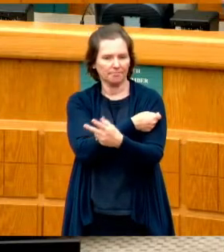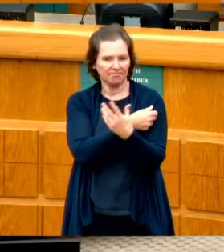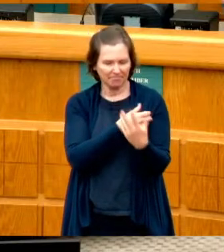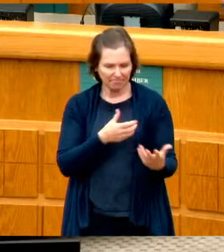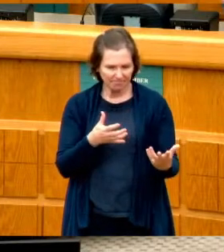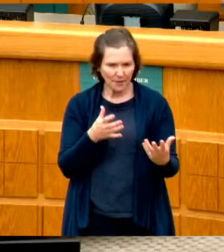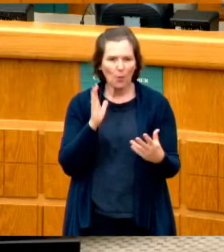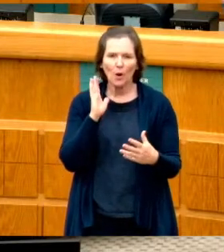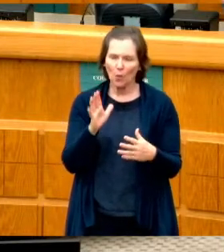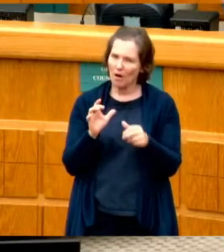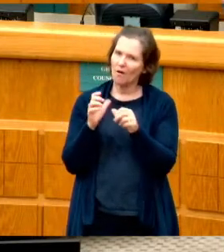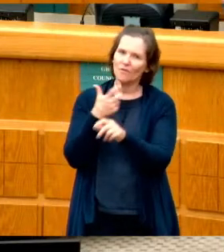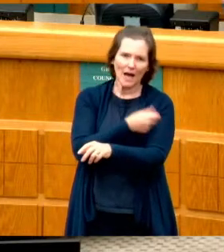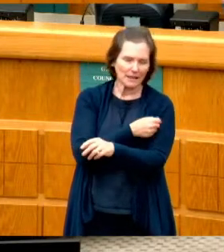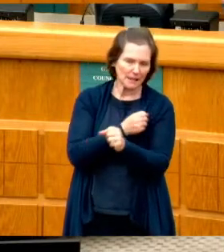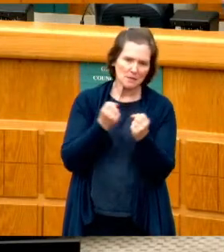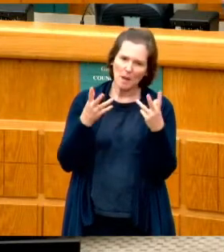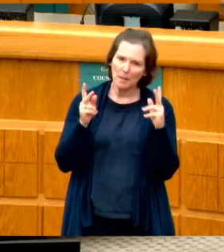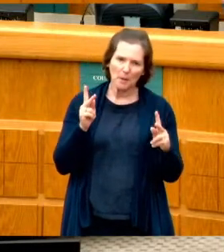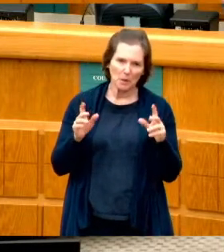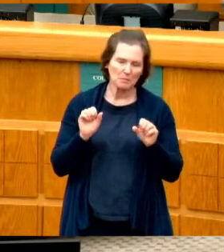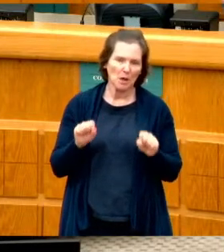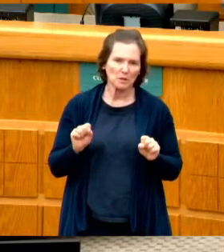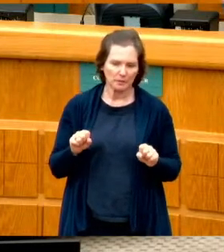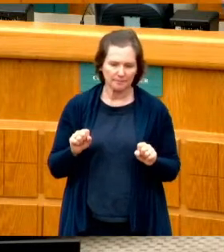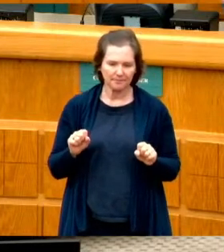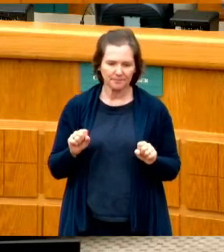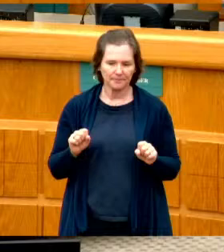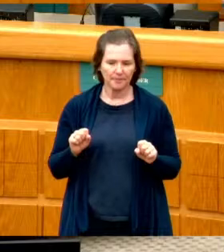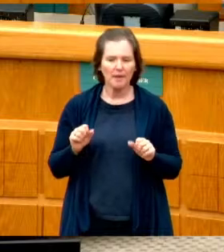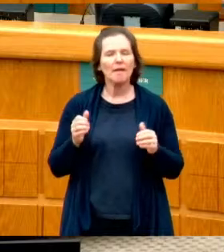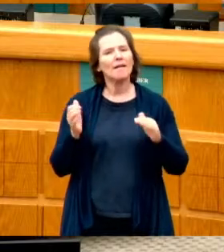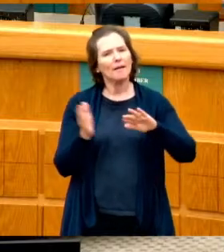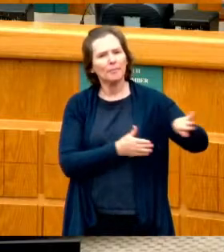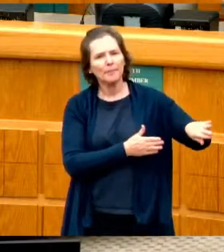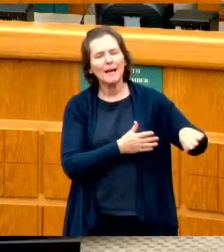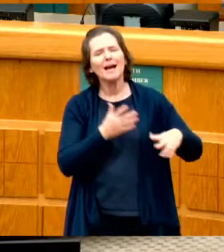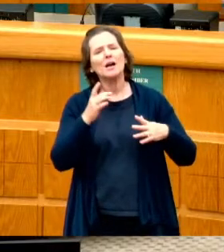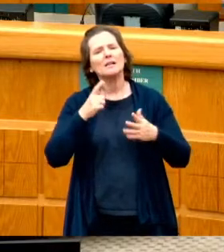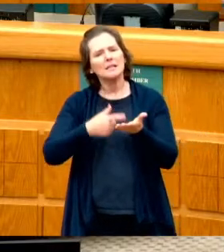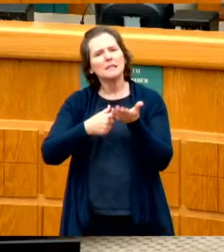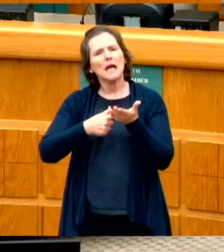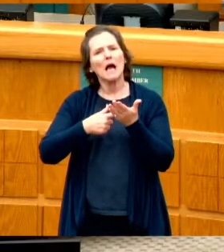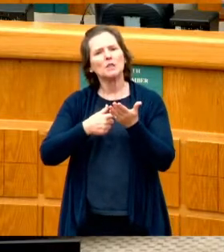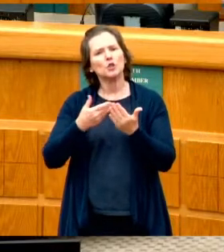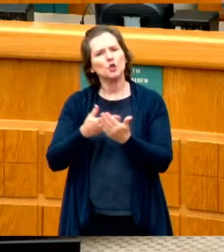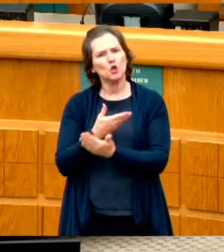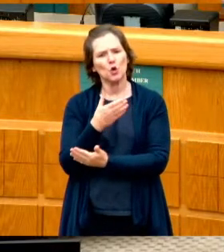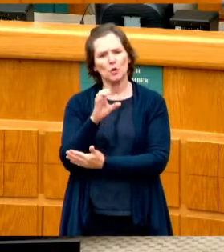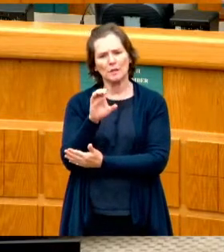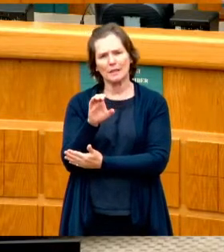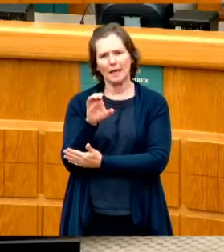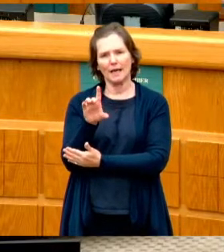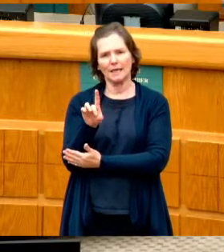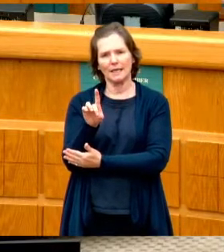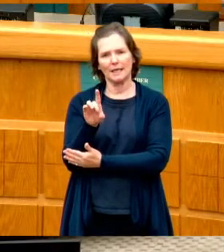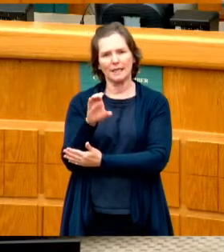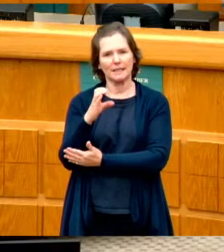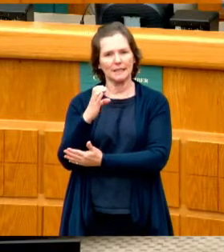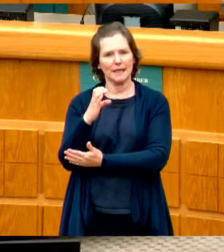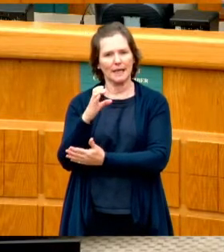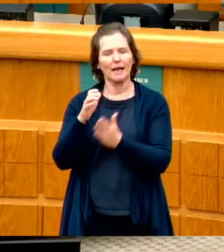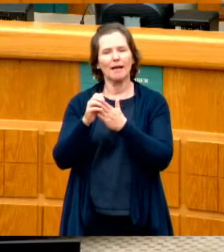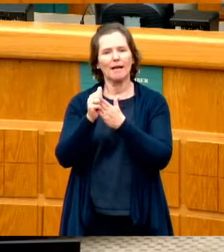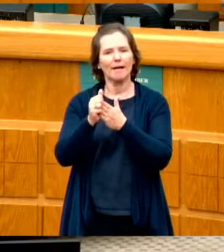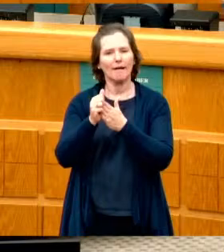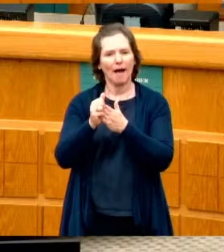out yesterday, we're getting a lot of questions on them, so I'm going to talk briefly about them. These guidelines are now allowing people that have